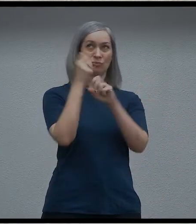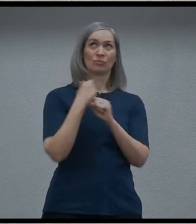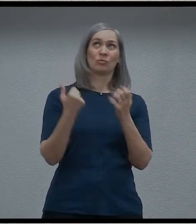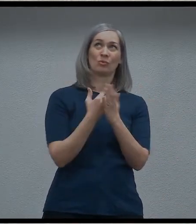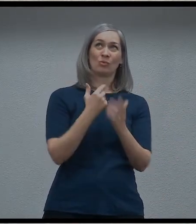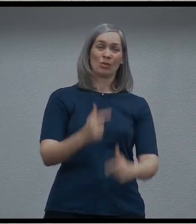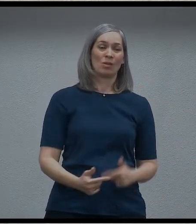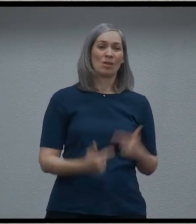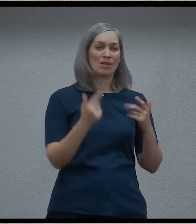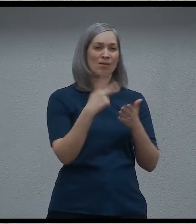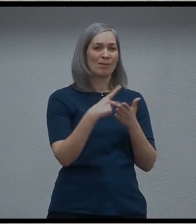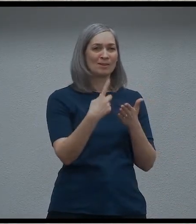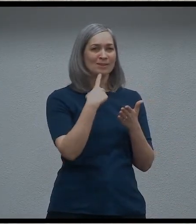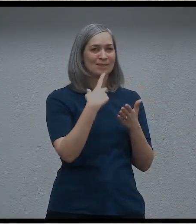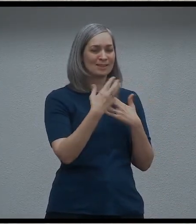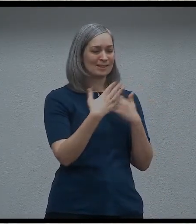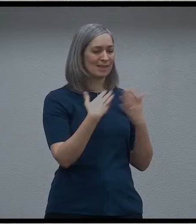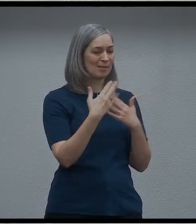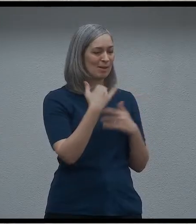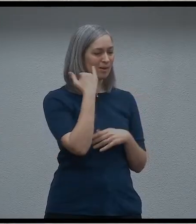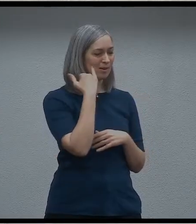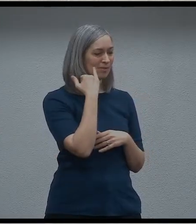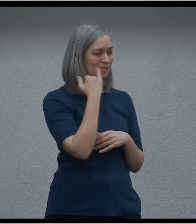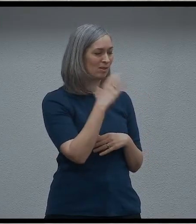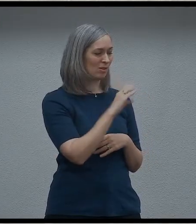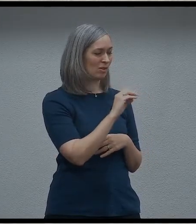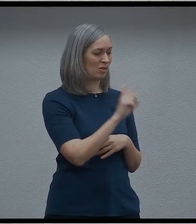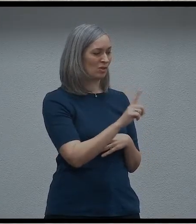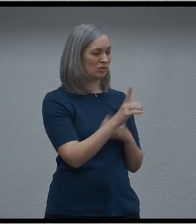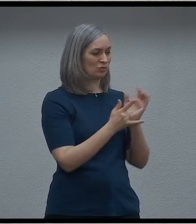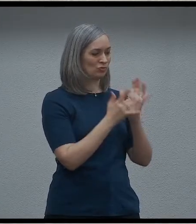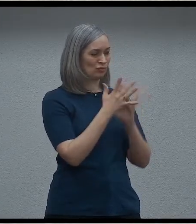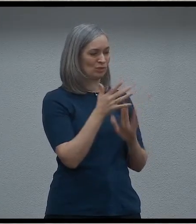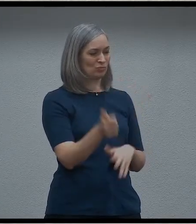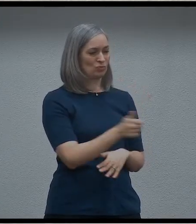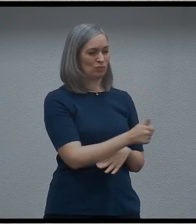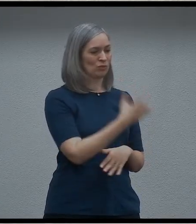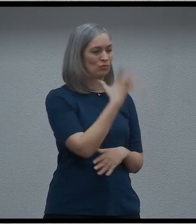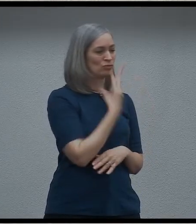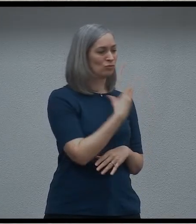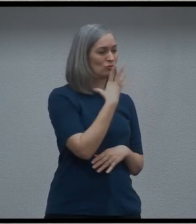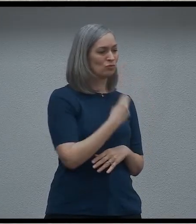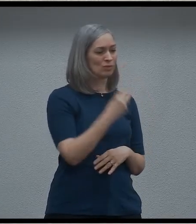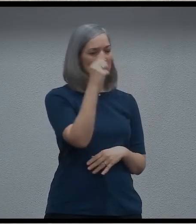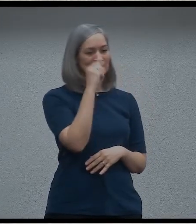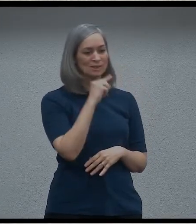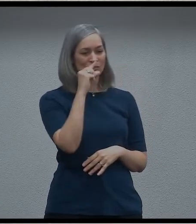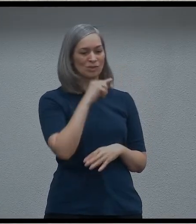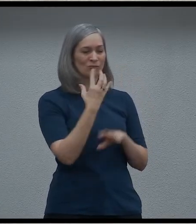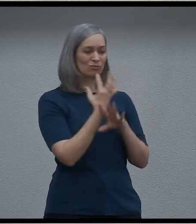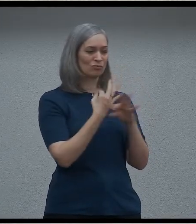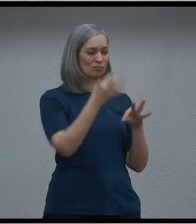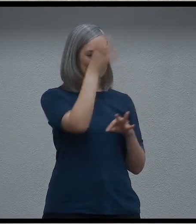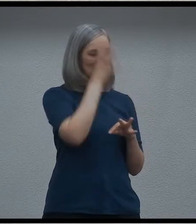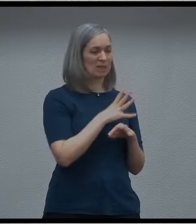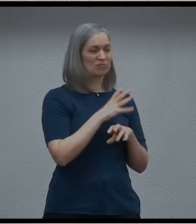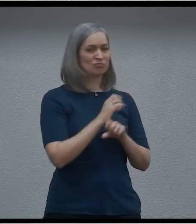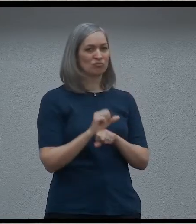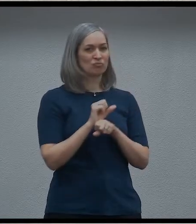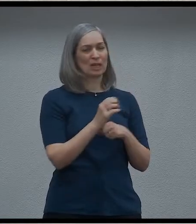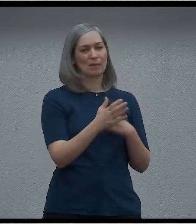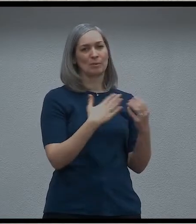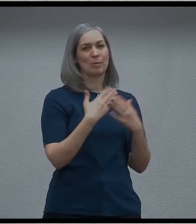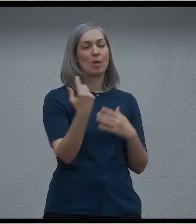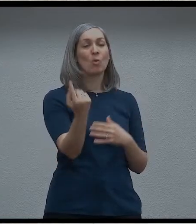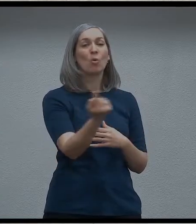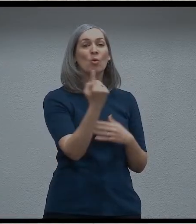no difference whether these Colossian Christians are Jews, Gentiles, free men, or even slaves. He says that the only thing